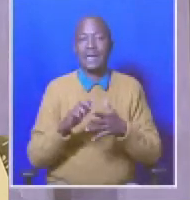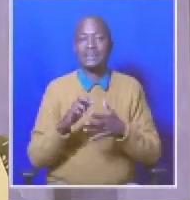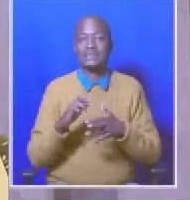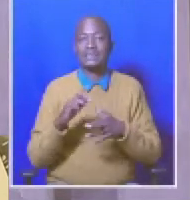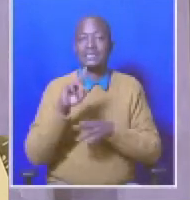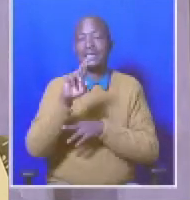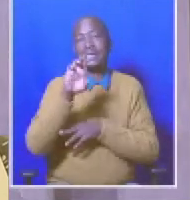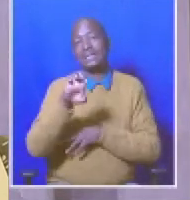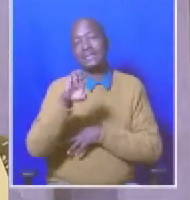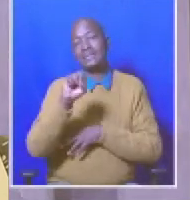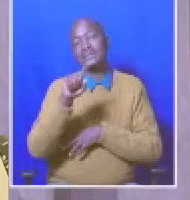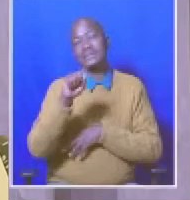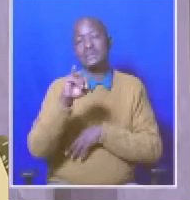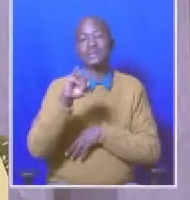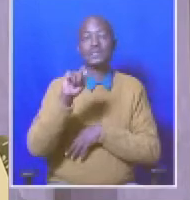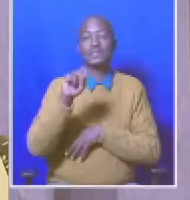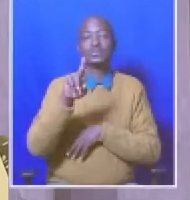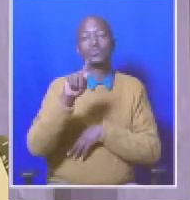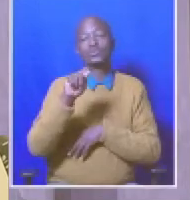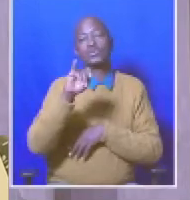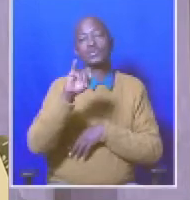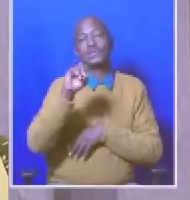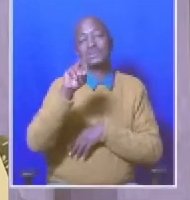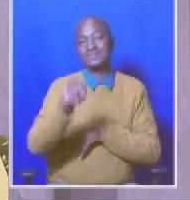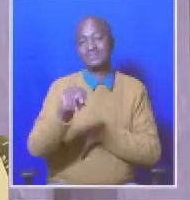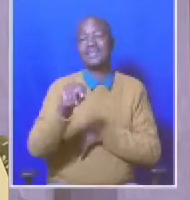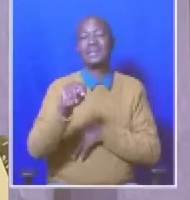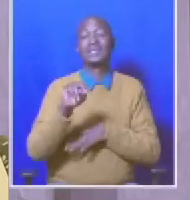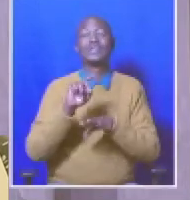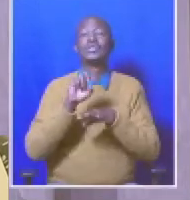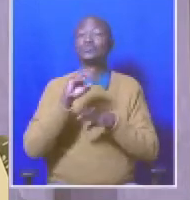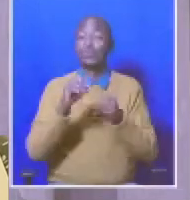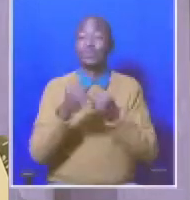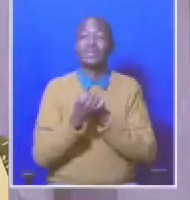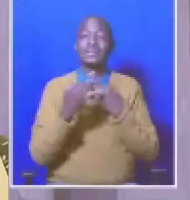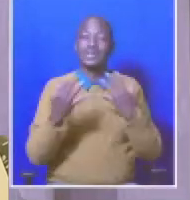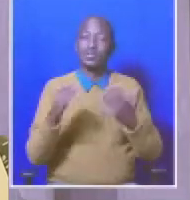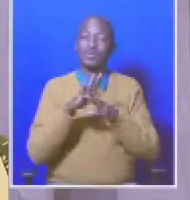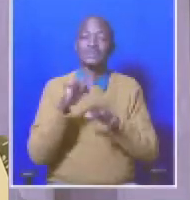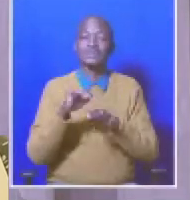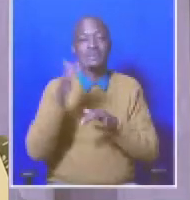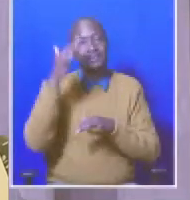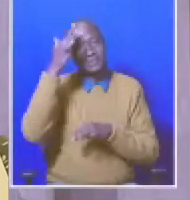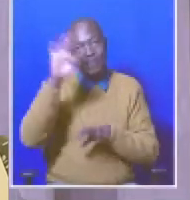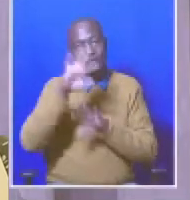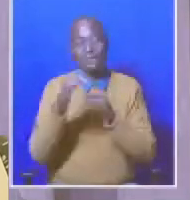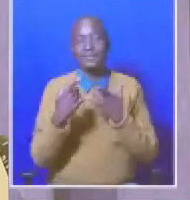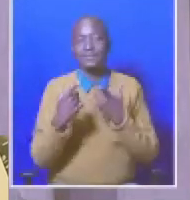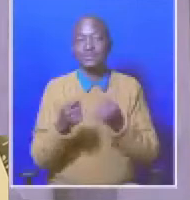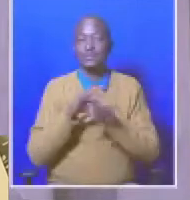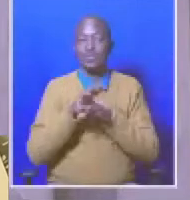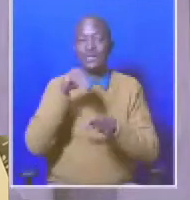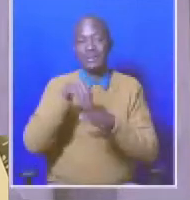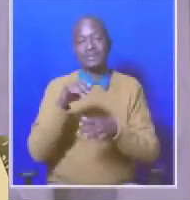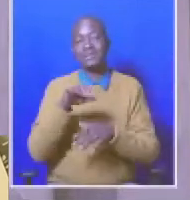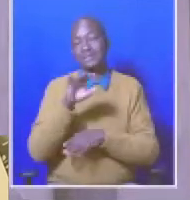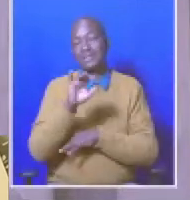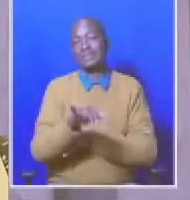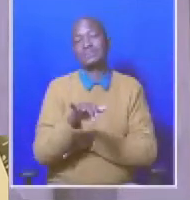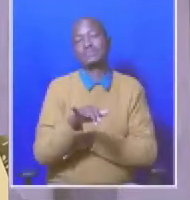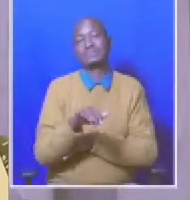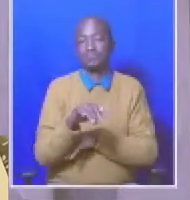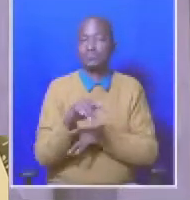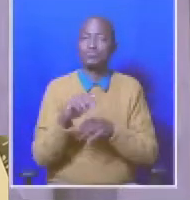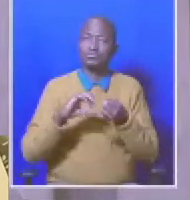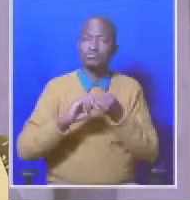restitution. So there's a lot that government is doing in that regard to ensure that we